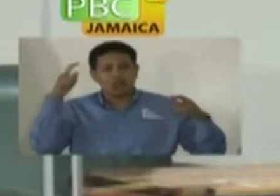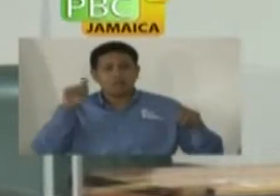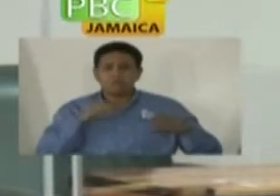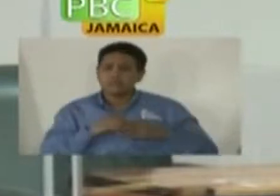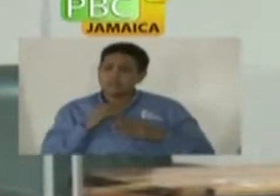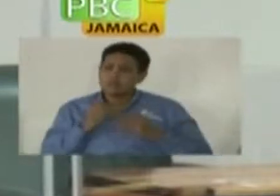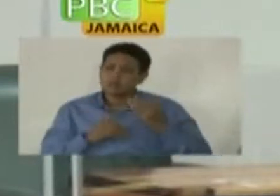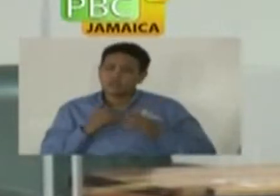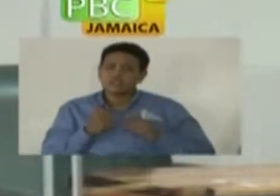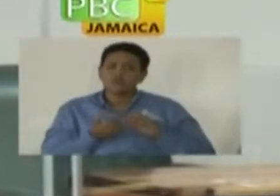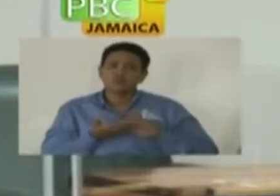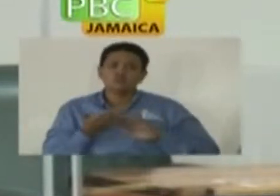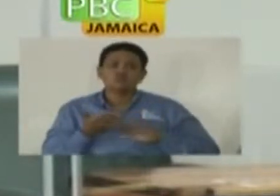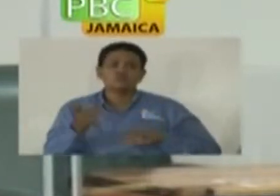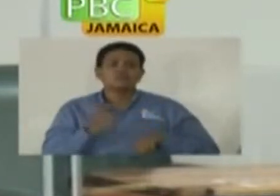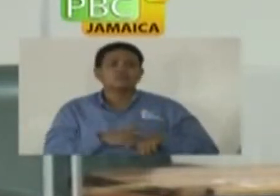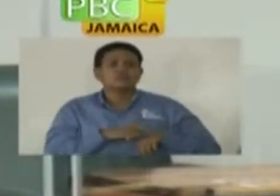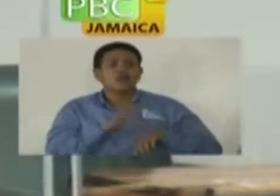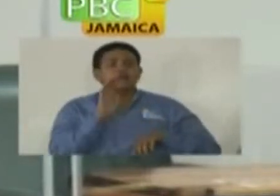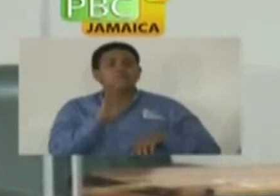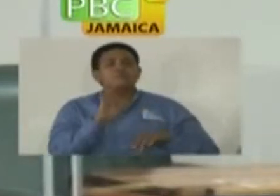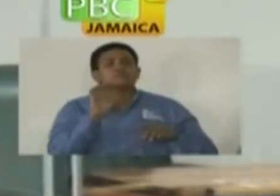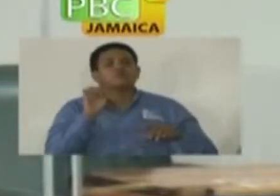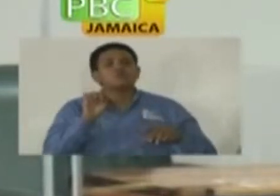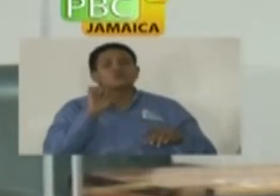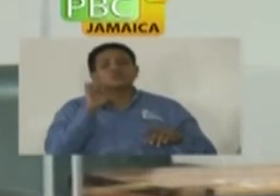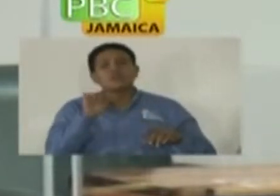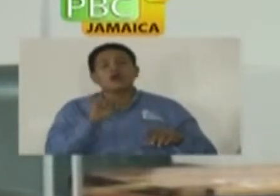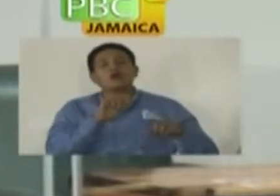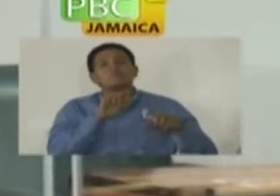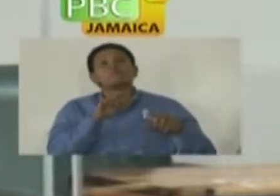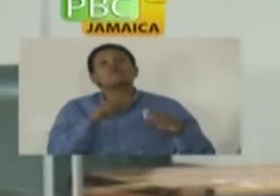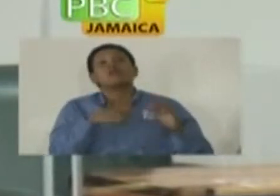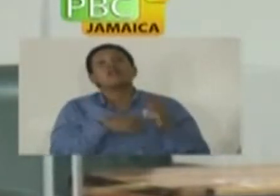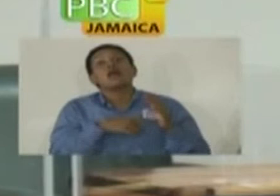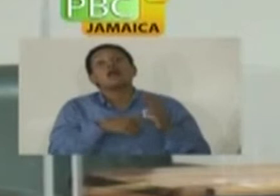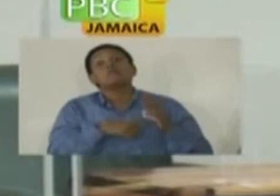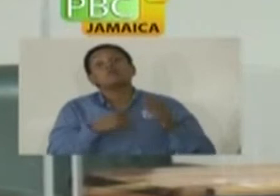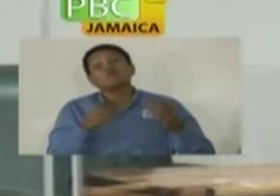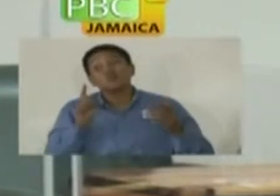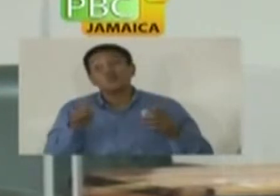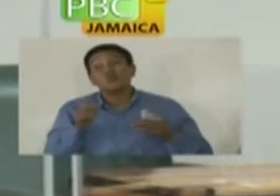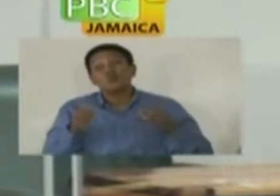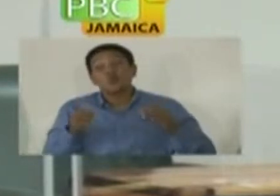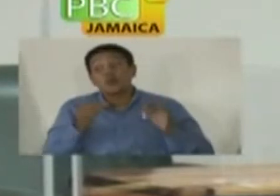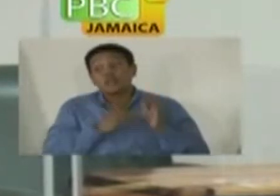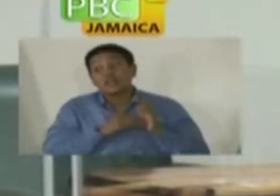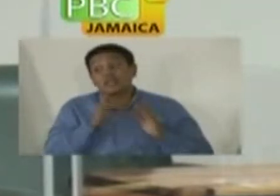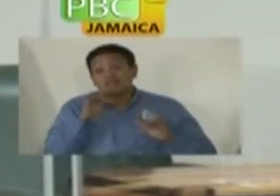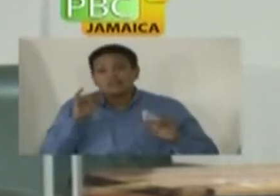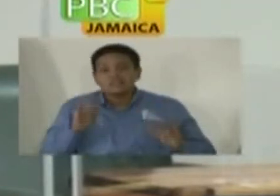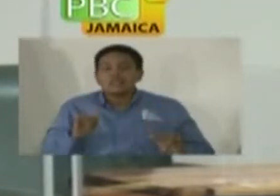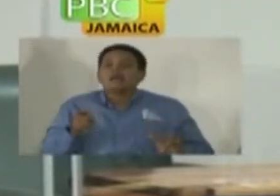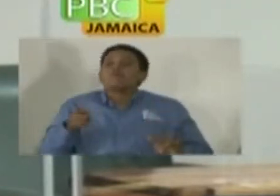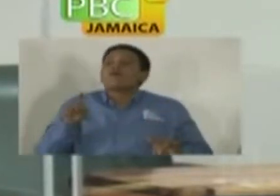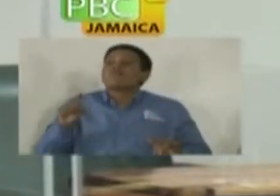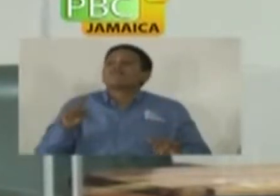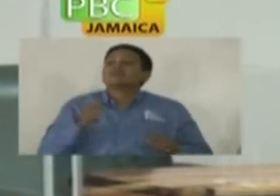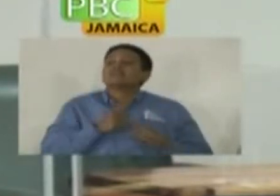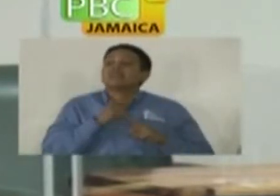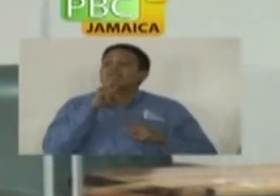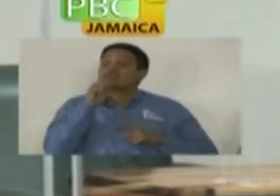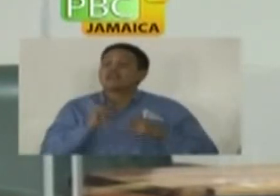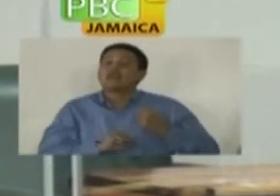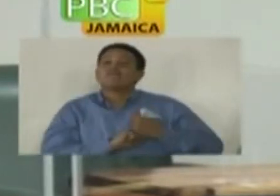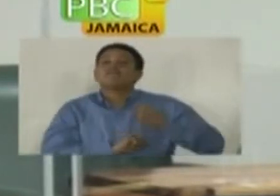have run their course should not be liable to be tried again for the same offense is a